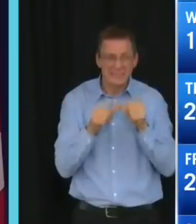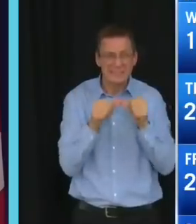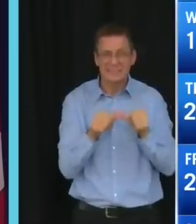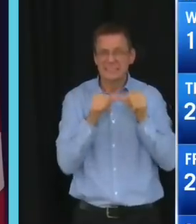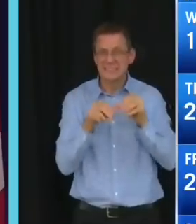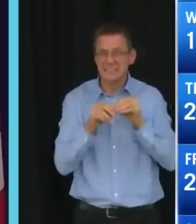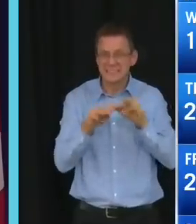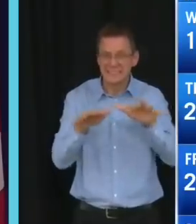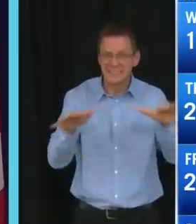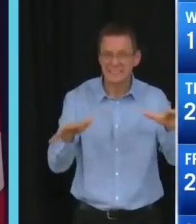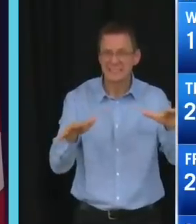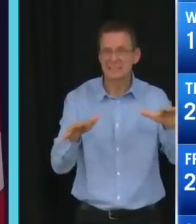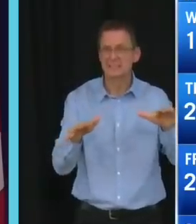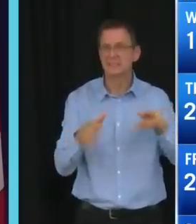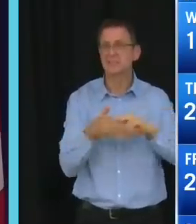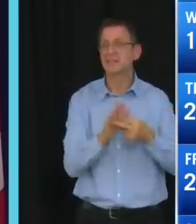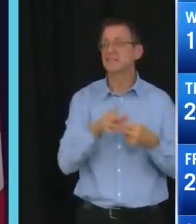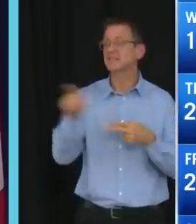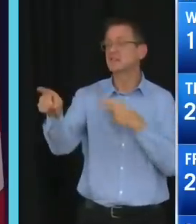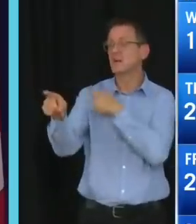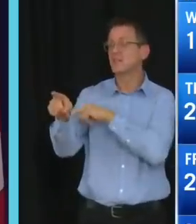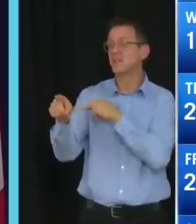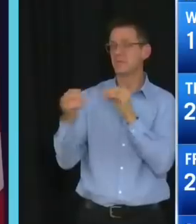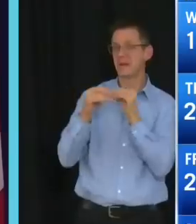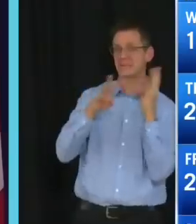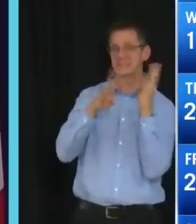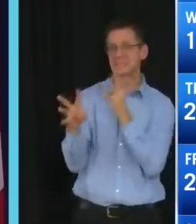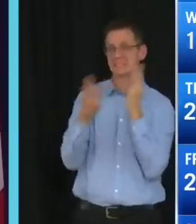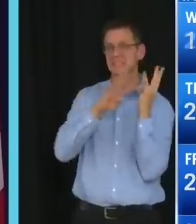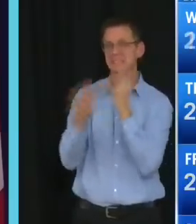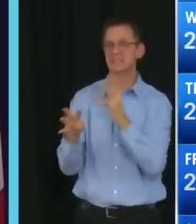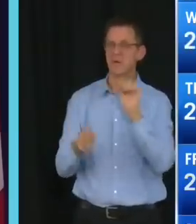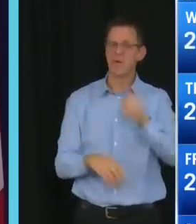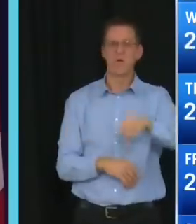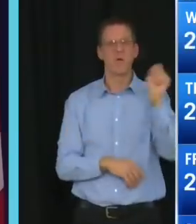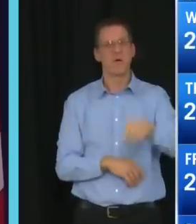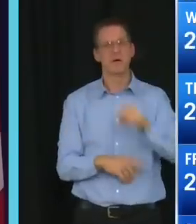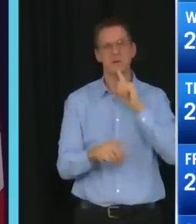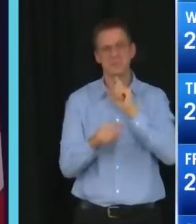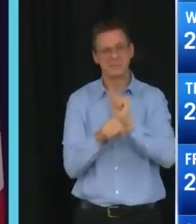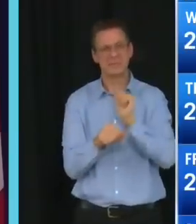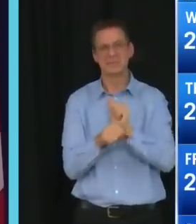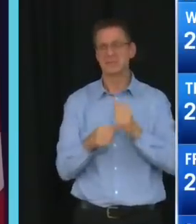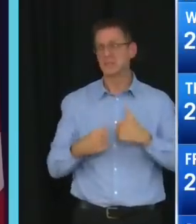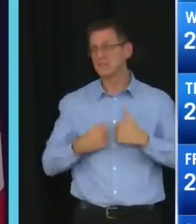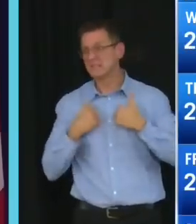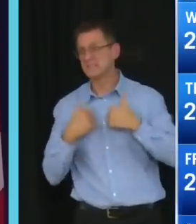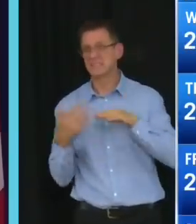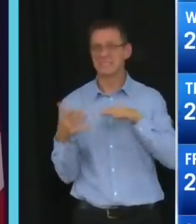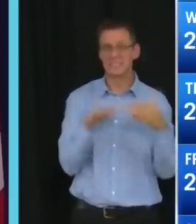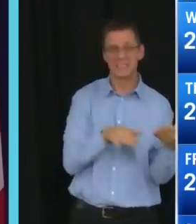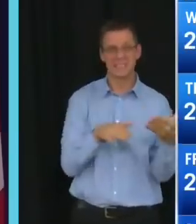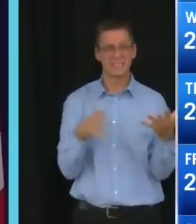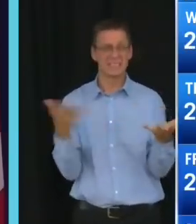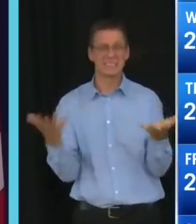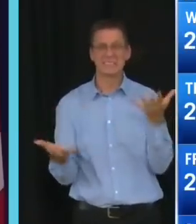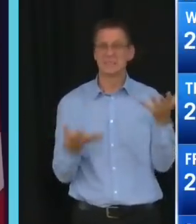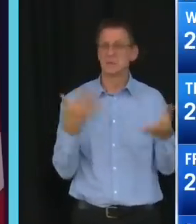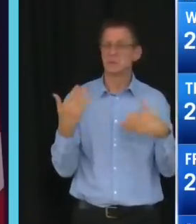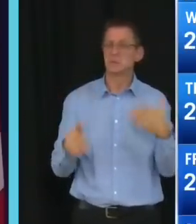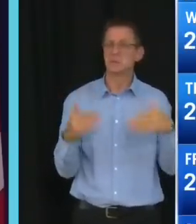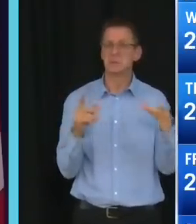That is why the government has authorized a series of new public health measures, such as capacity limits, limits on indoor